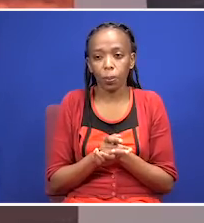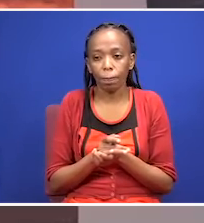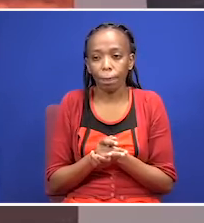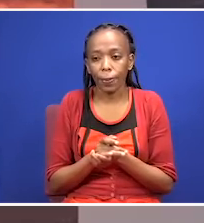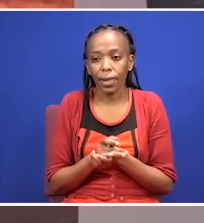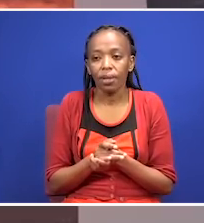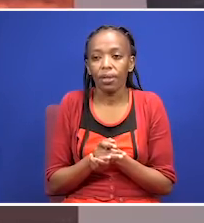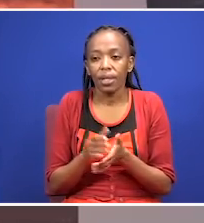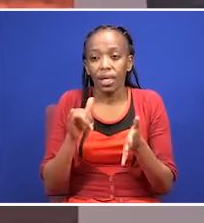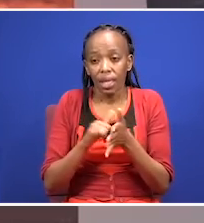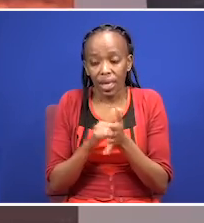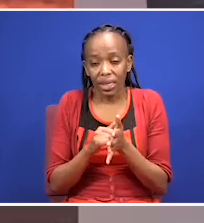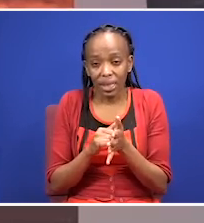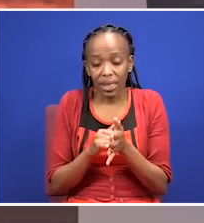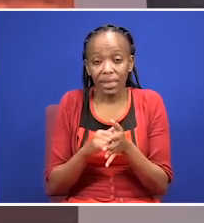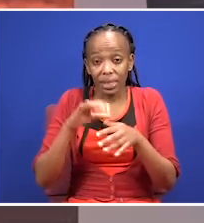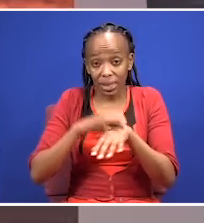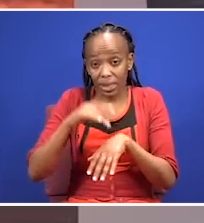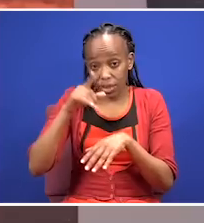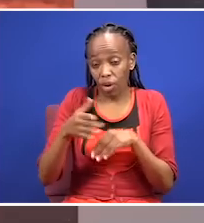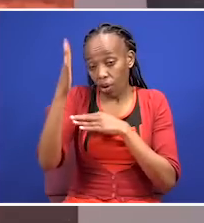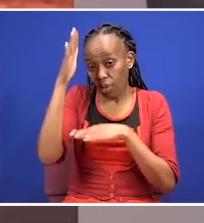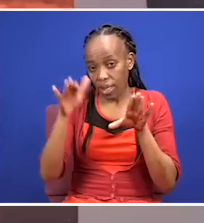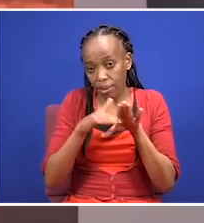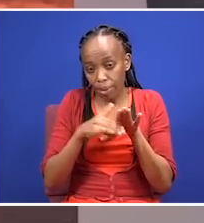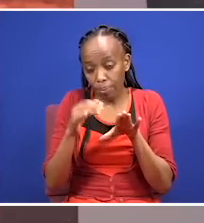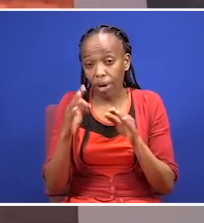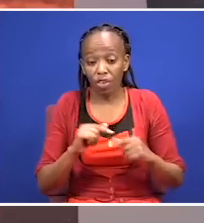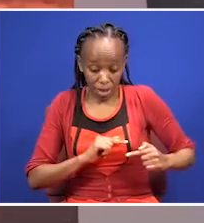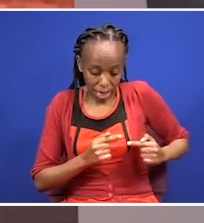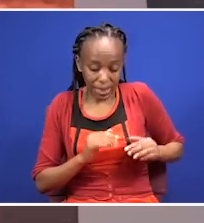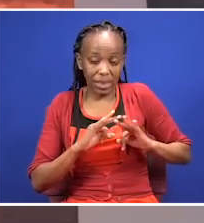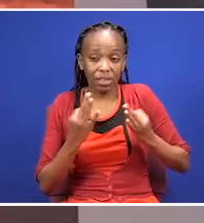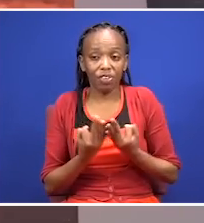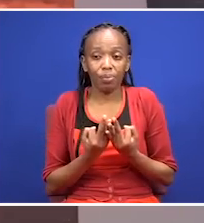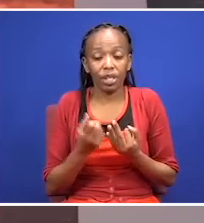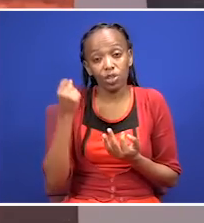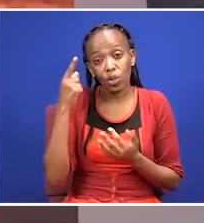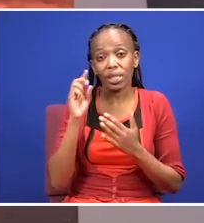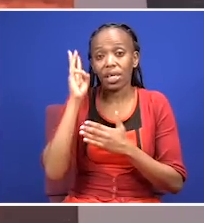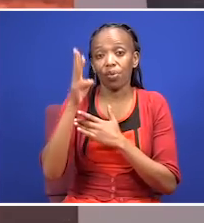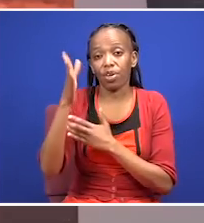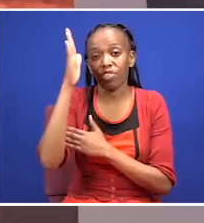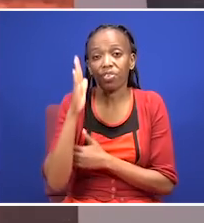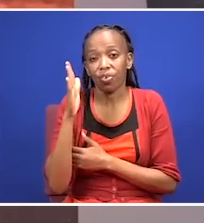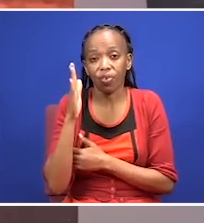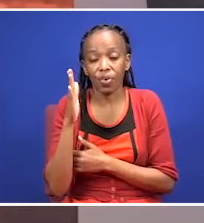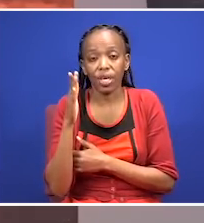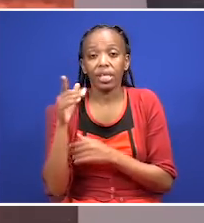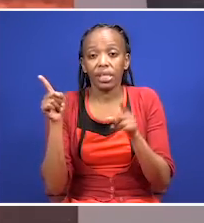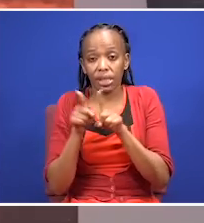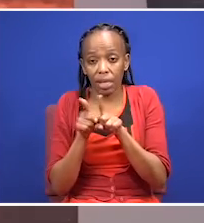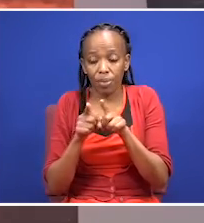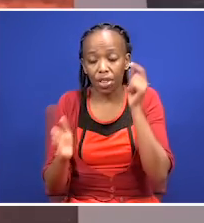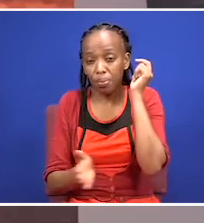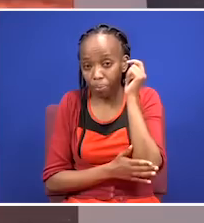dear listener that it takes you a godly member of a hurting family to descend the will of god even